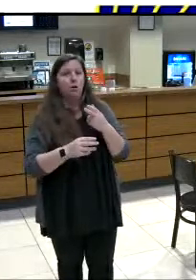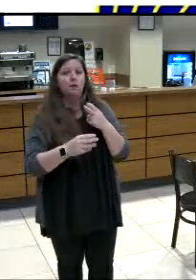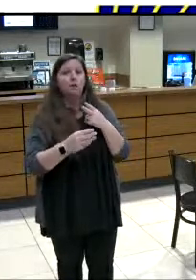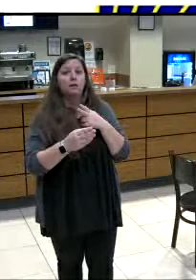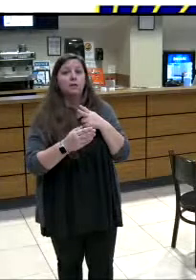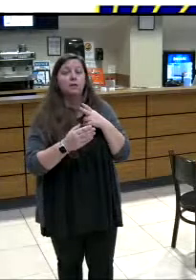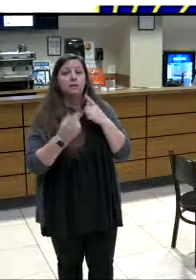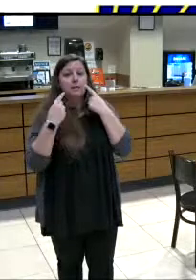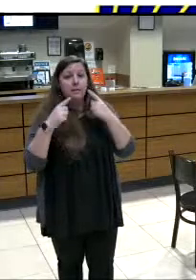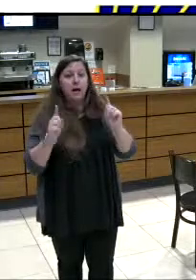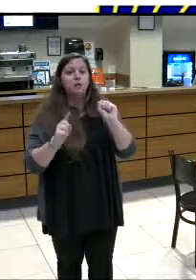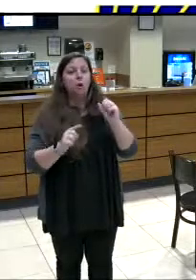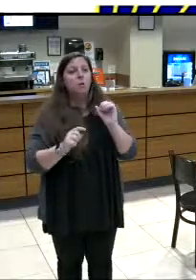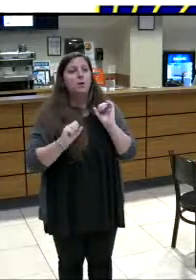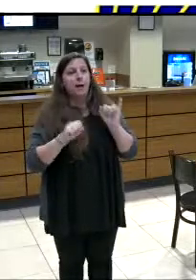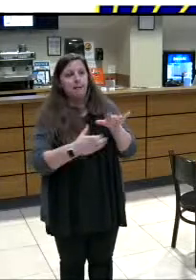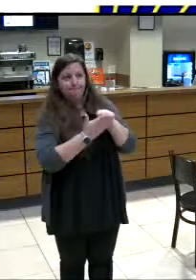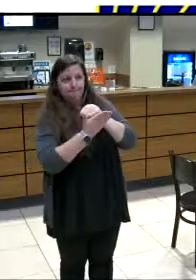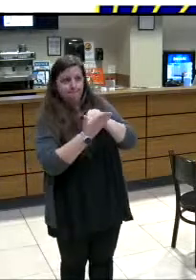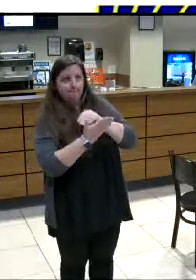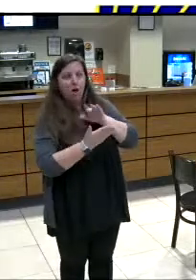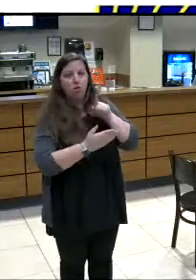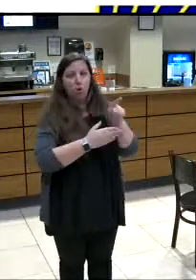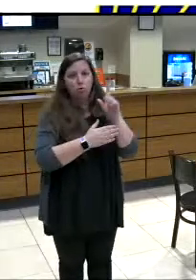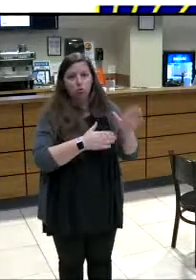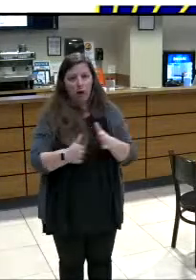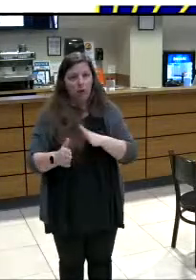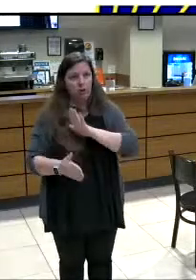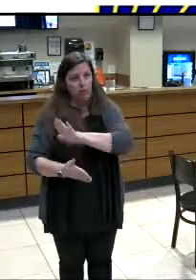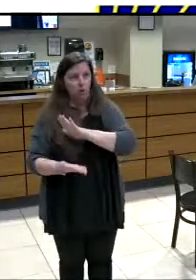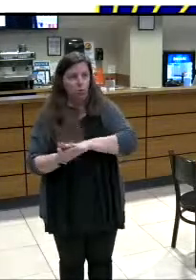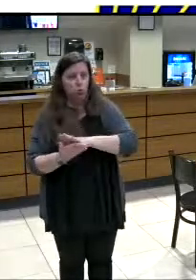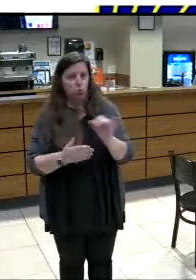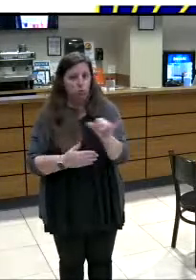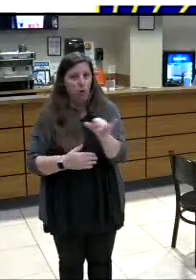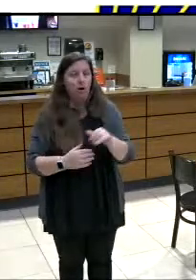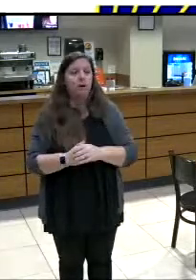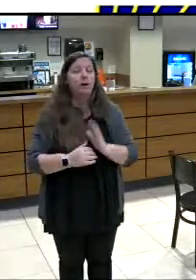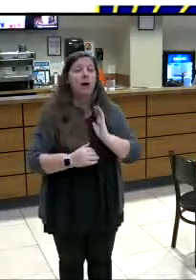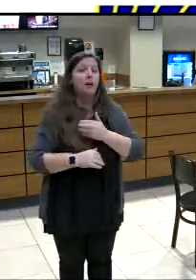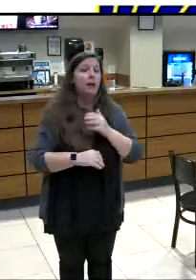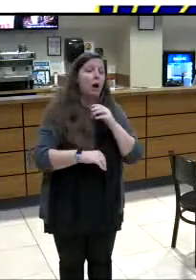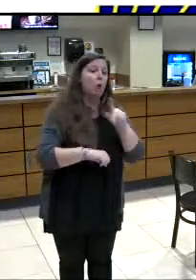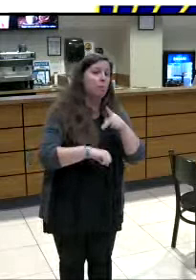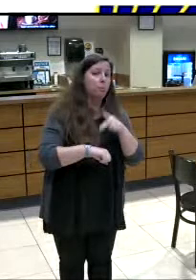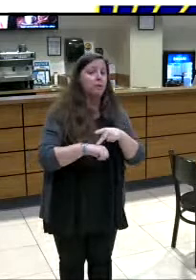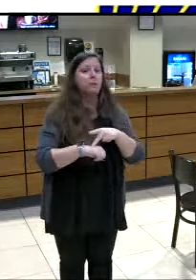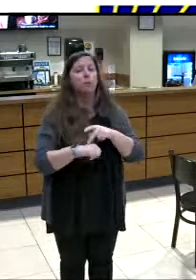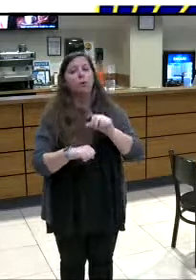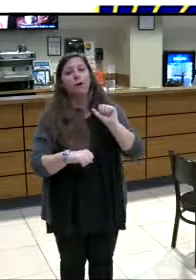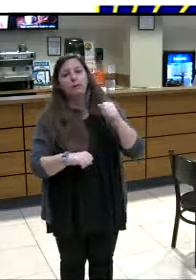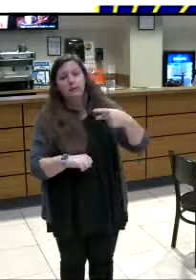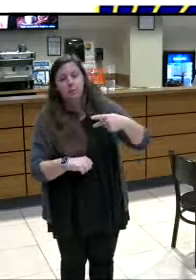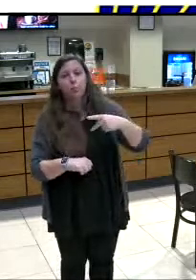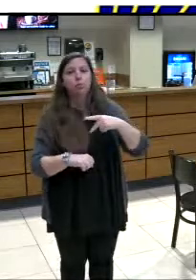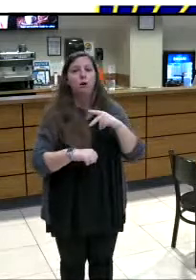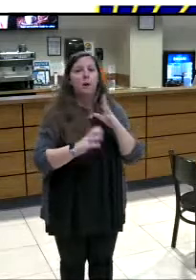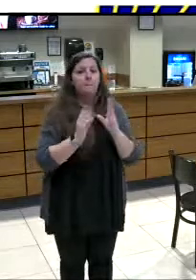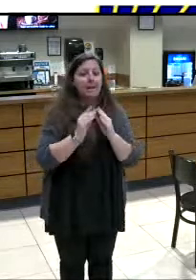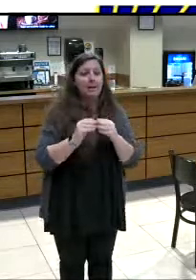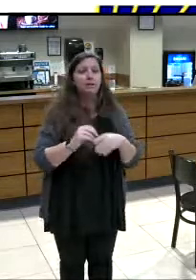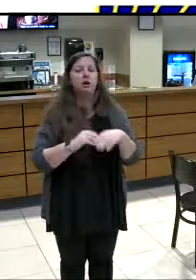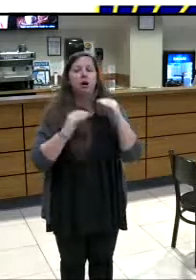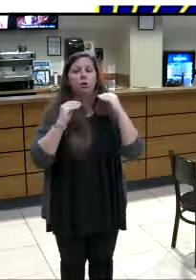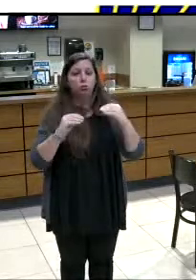strategies in their school as well. And then our principal meetings, assistant principal meetings, our instructional coach meetings always